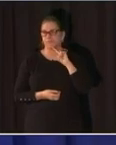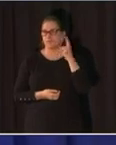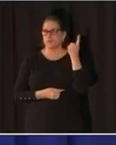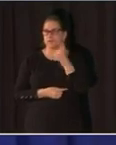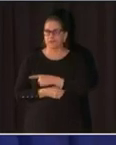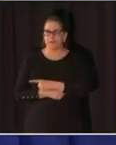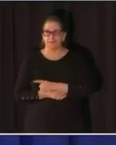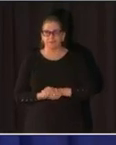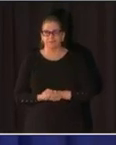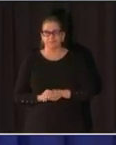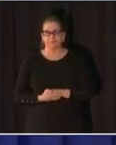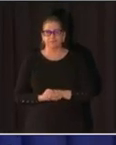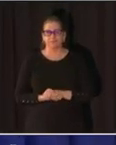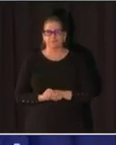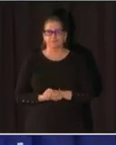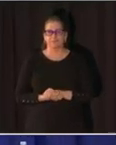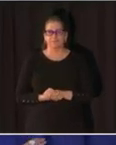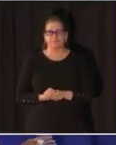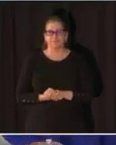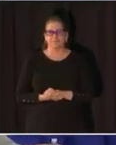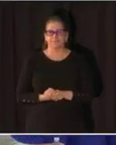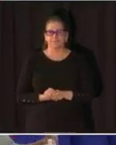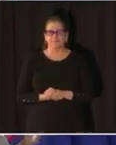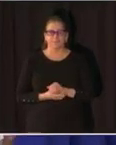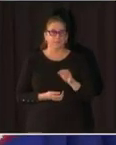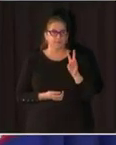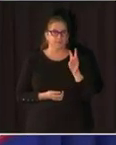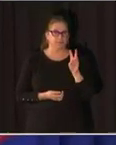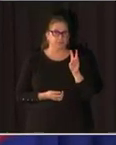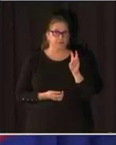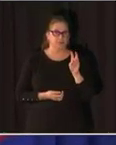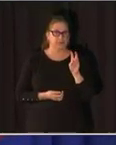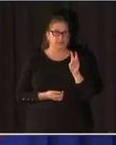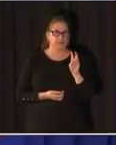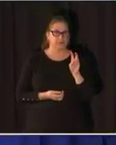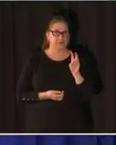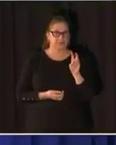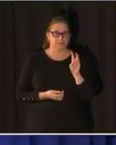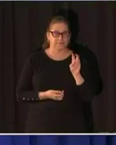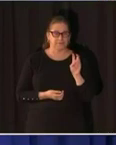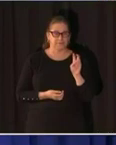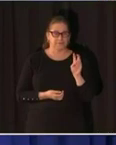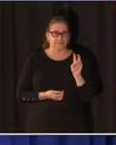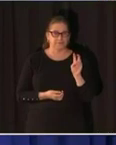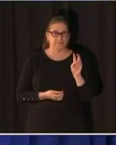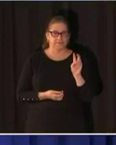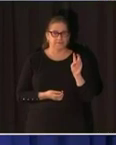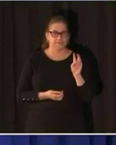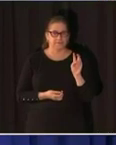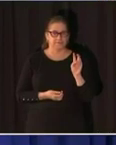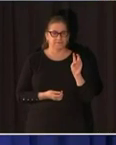saw 200 meals that we provided, or grocery bags that we provided. Monday was a